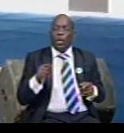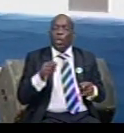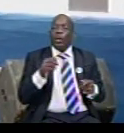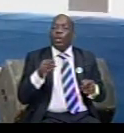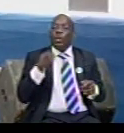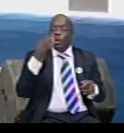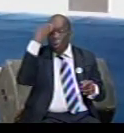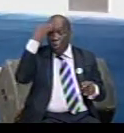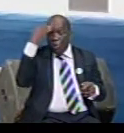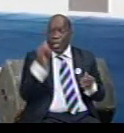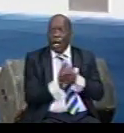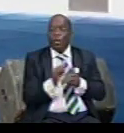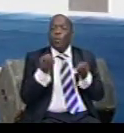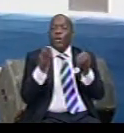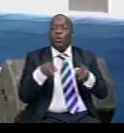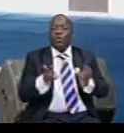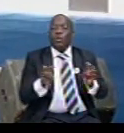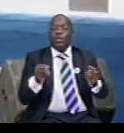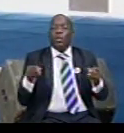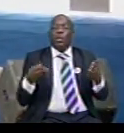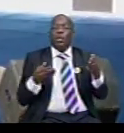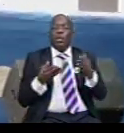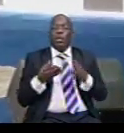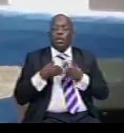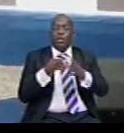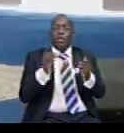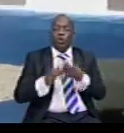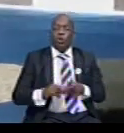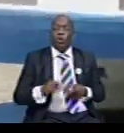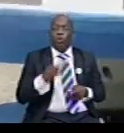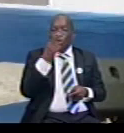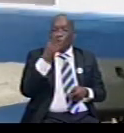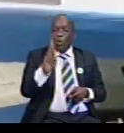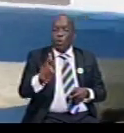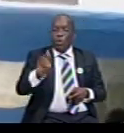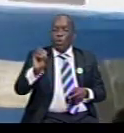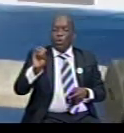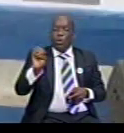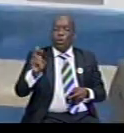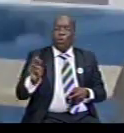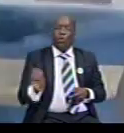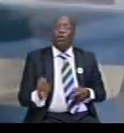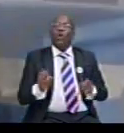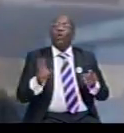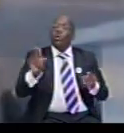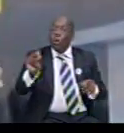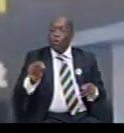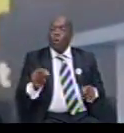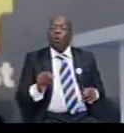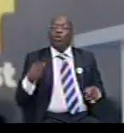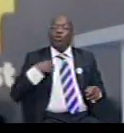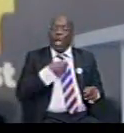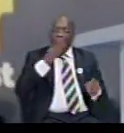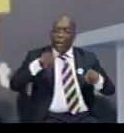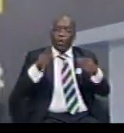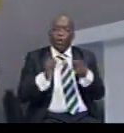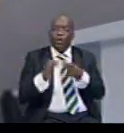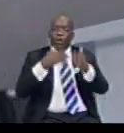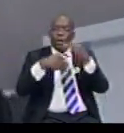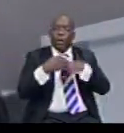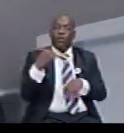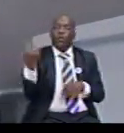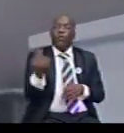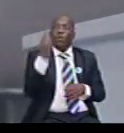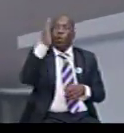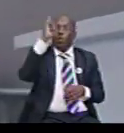Rome, we're going to heaven. And only one way leads there. Now, the